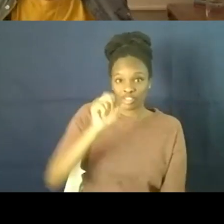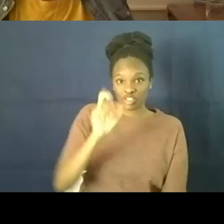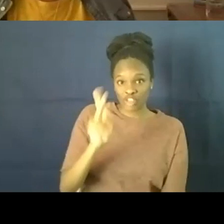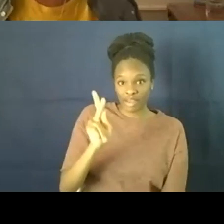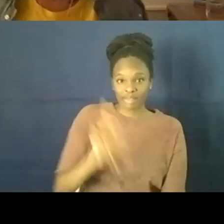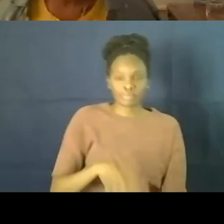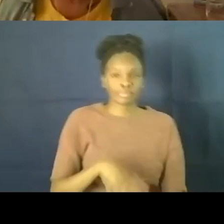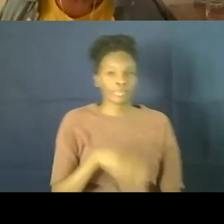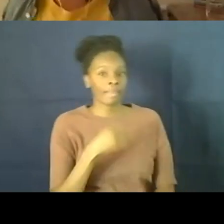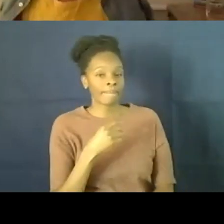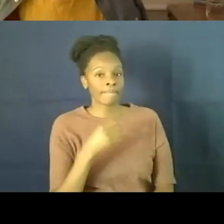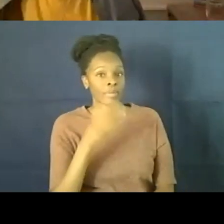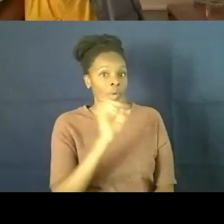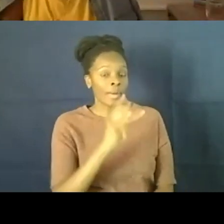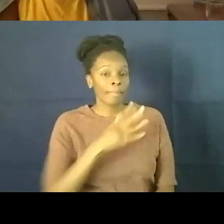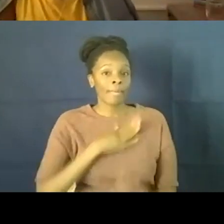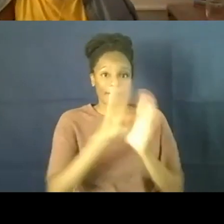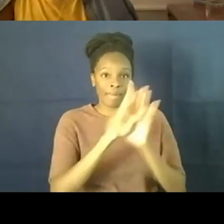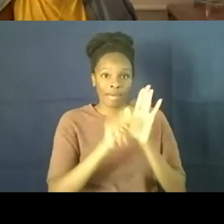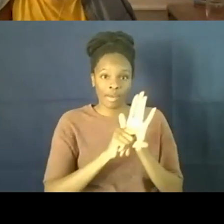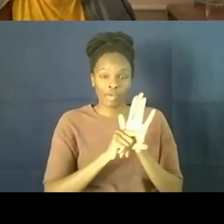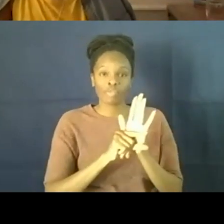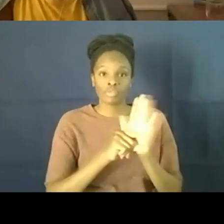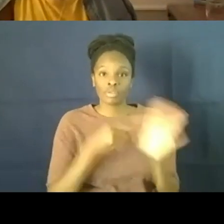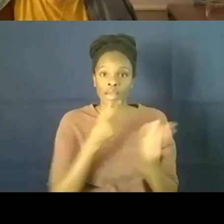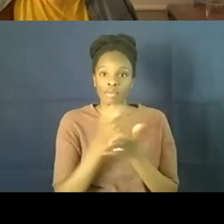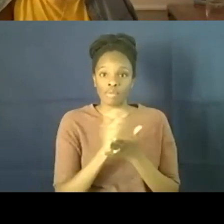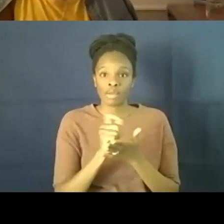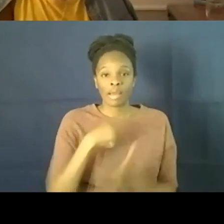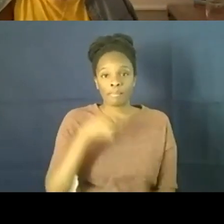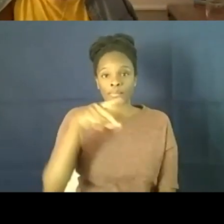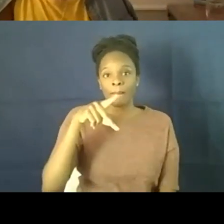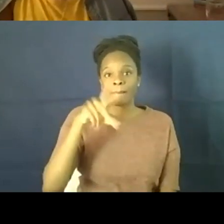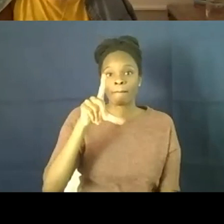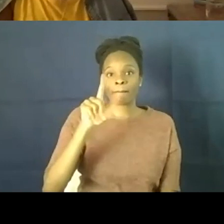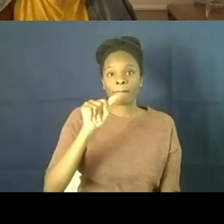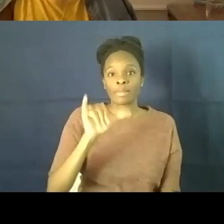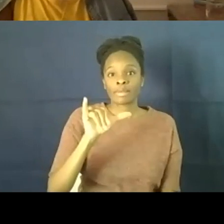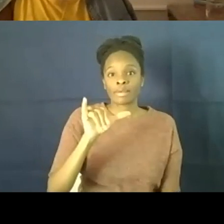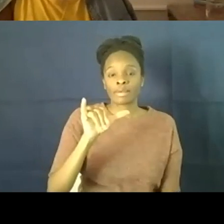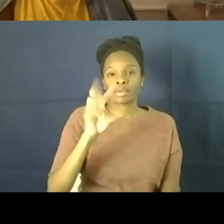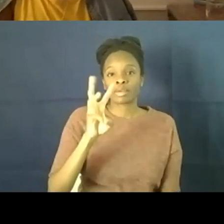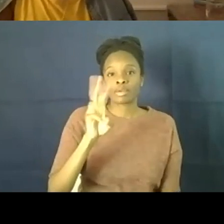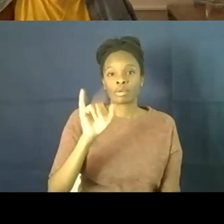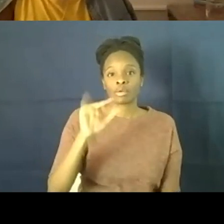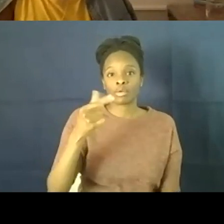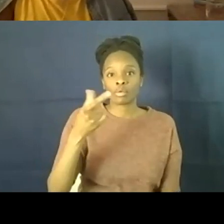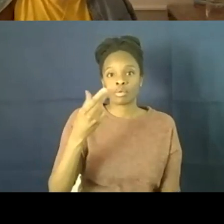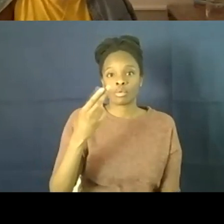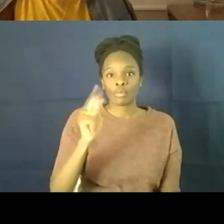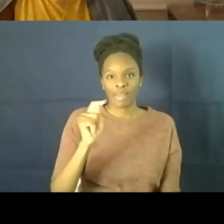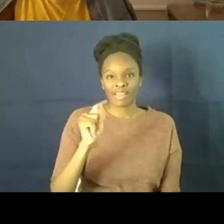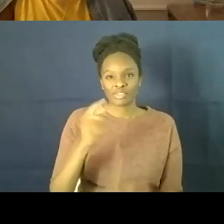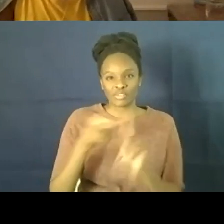You know, my background is in playwriting. And so that was definitely part of where that came from. I think also, in that